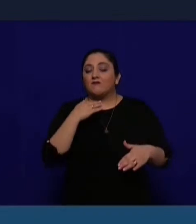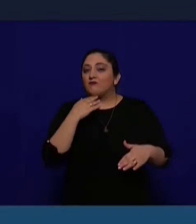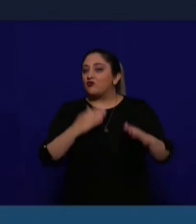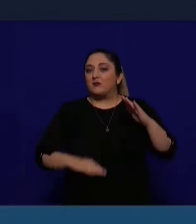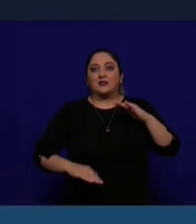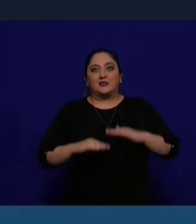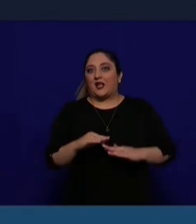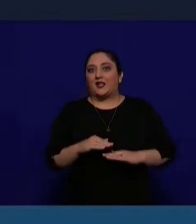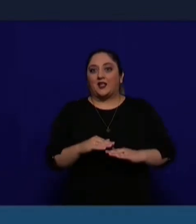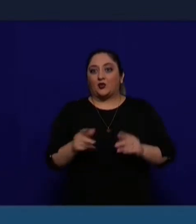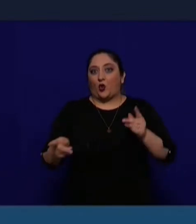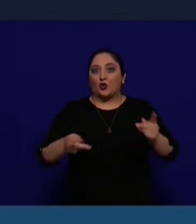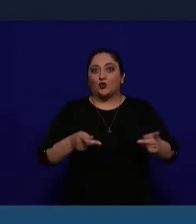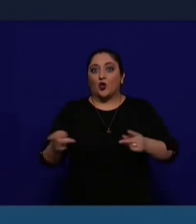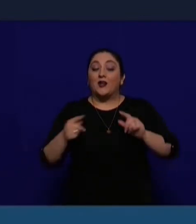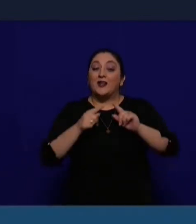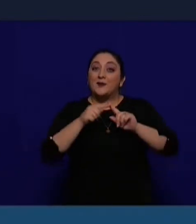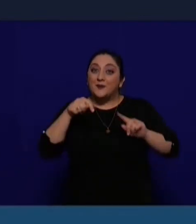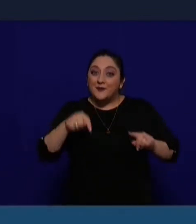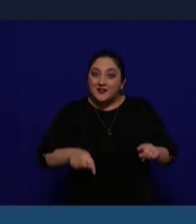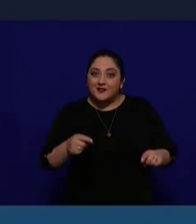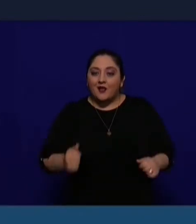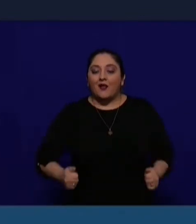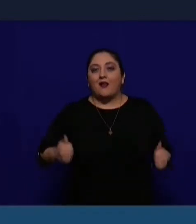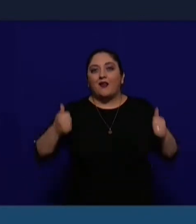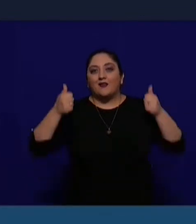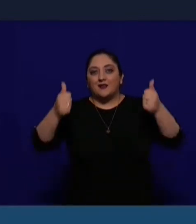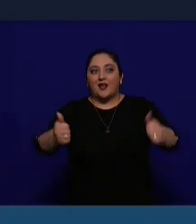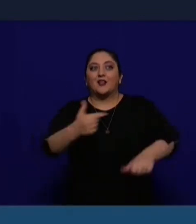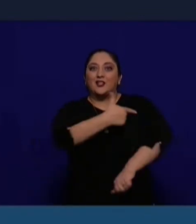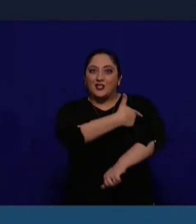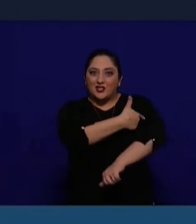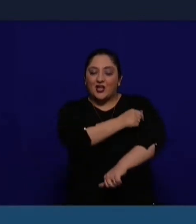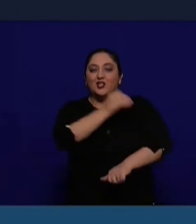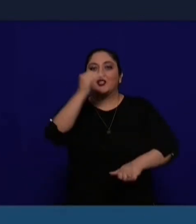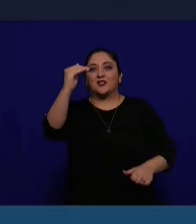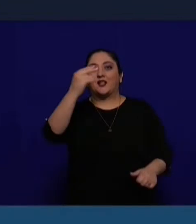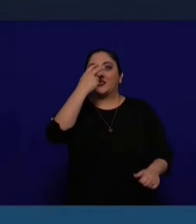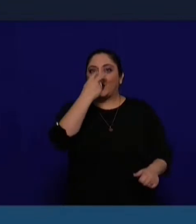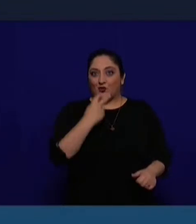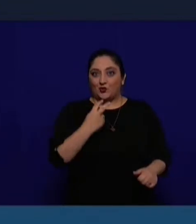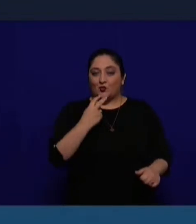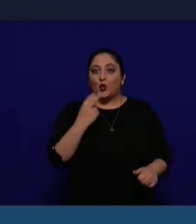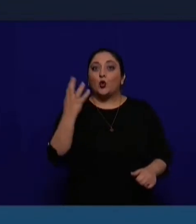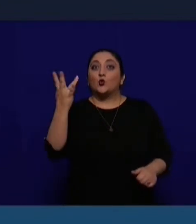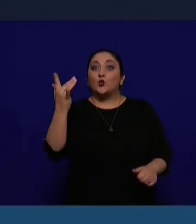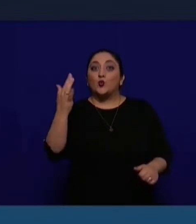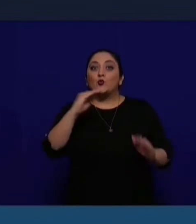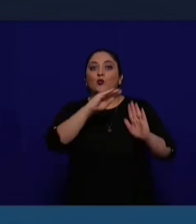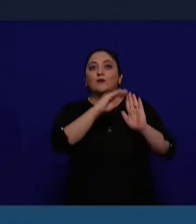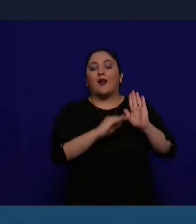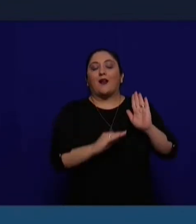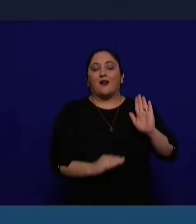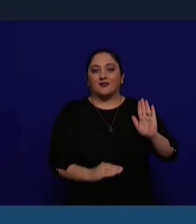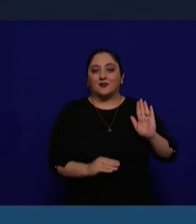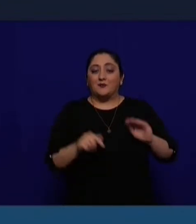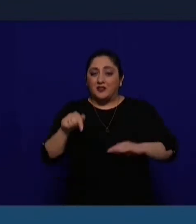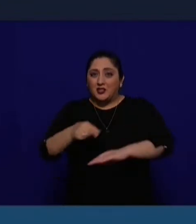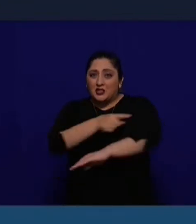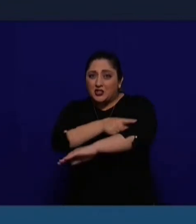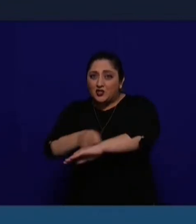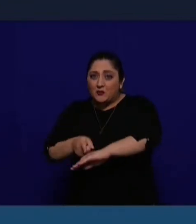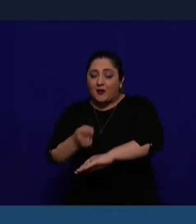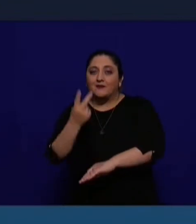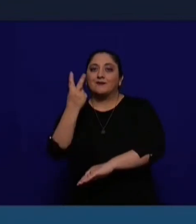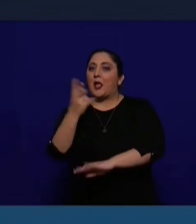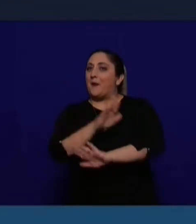però issa li għandna t-tilqima qegħdin naraw ukoll in-numru ta' każijiet li huma qegħdin jonqsu wkoll. Infatti, din l-aħħar ġimgħa kellna biss 2